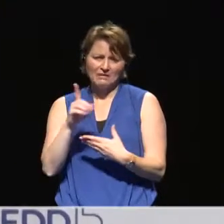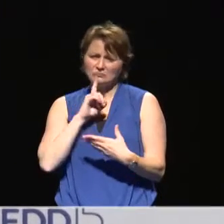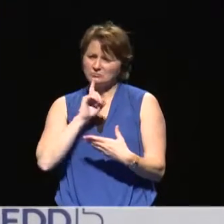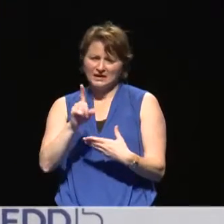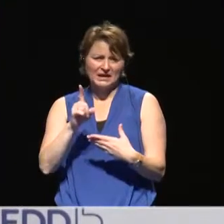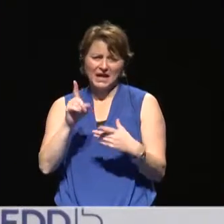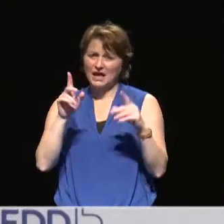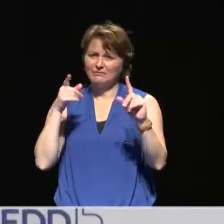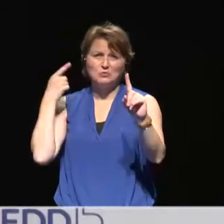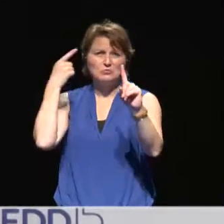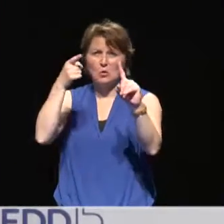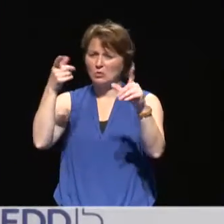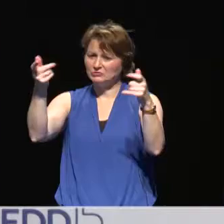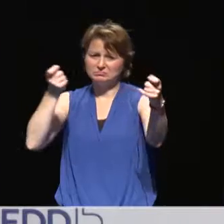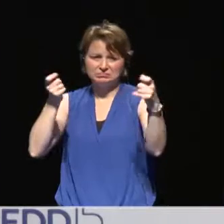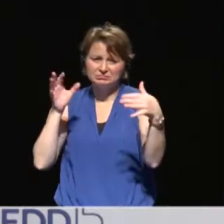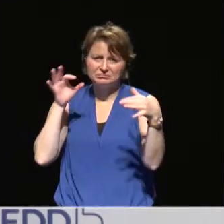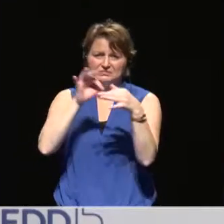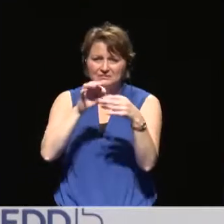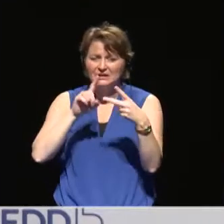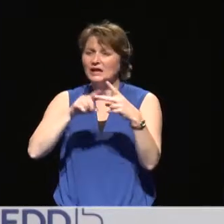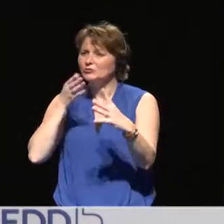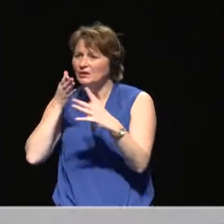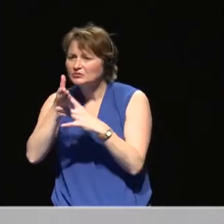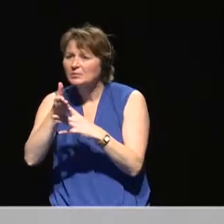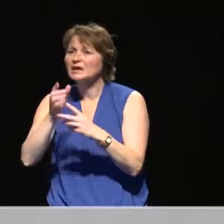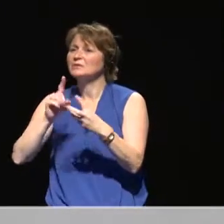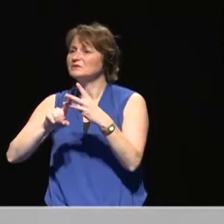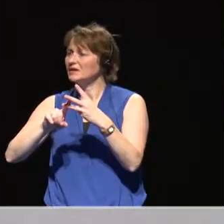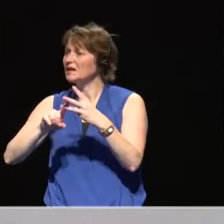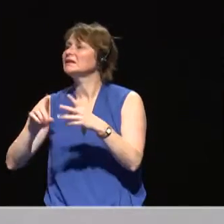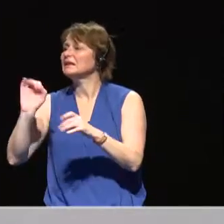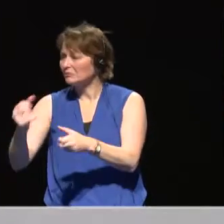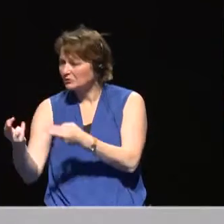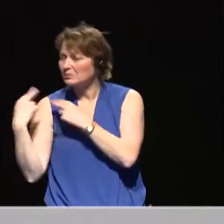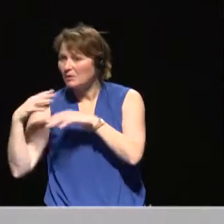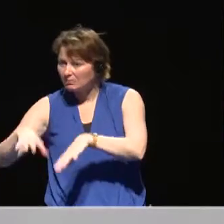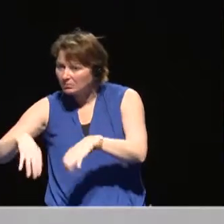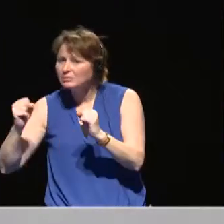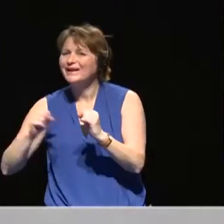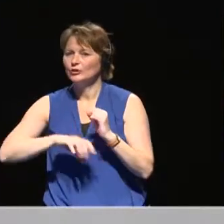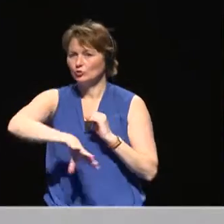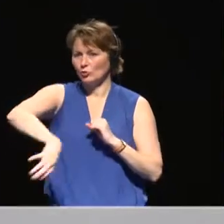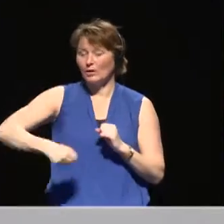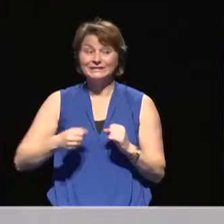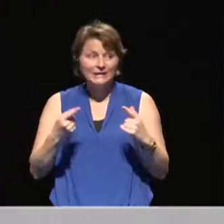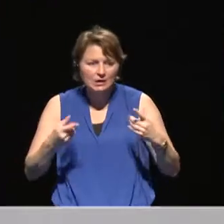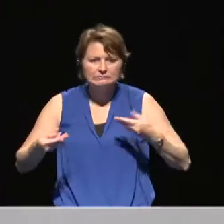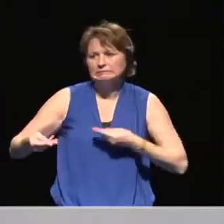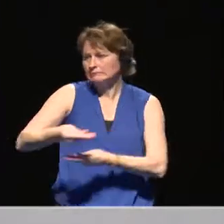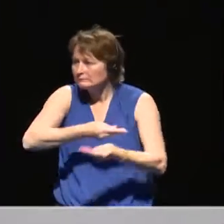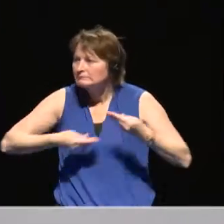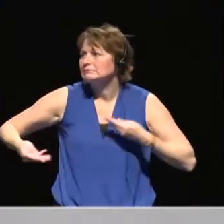regarding the issues of transparency, accountability, and anti-corruption. This time, after delicate negotiations, we have